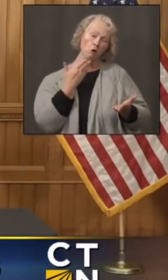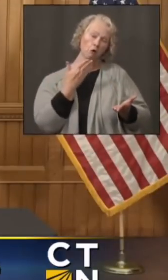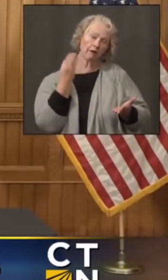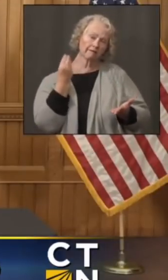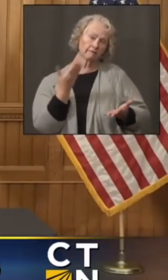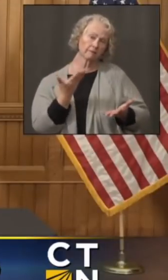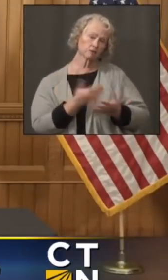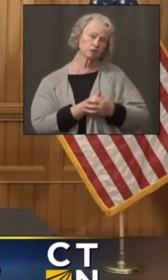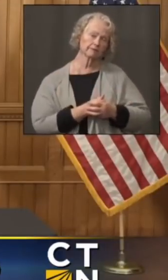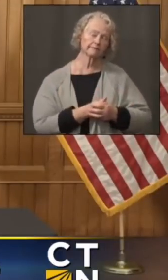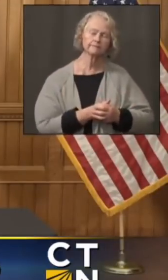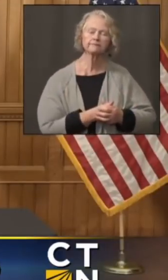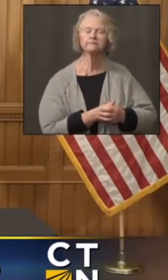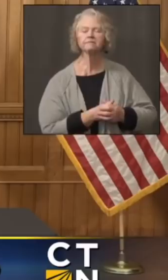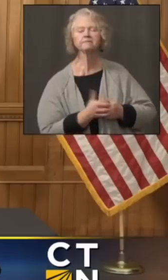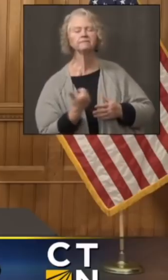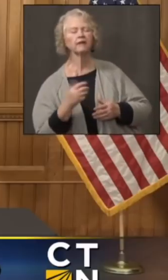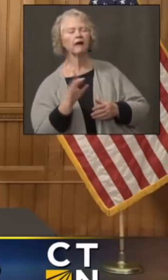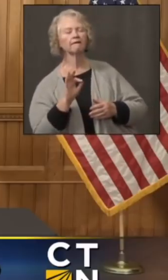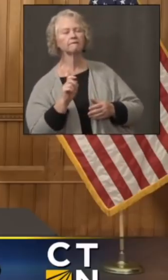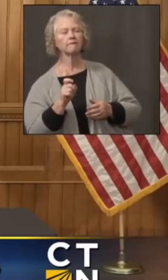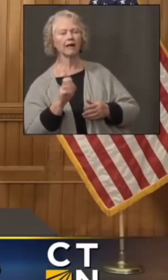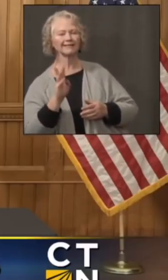Fox 61.